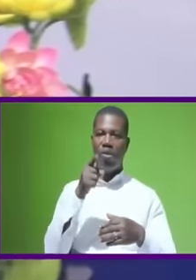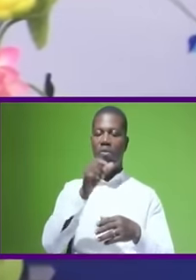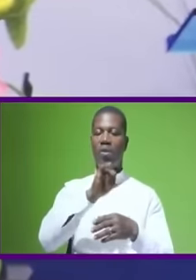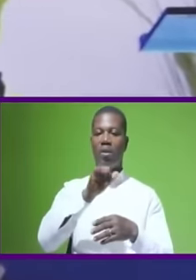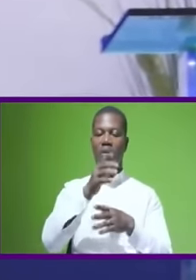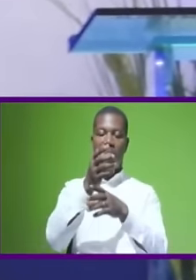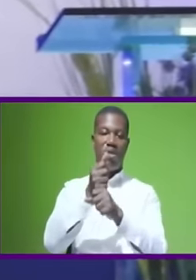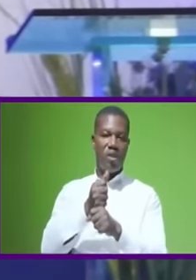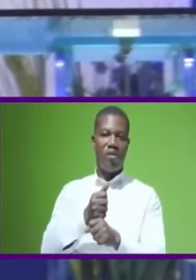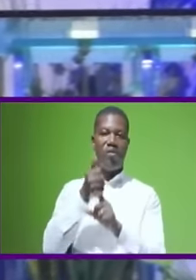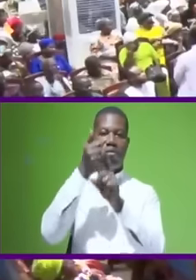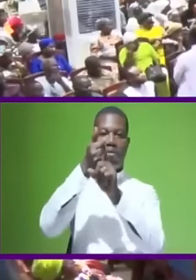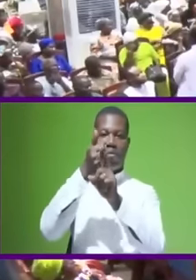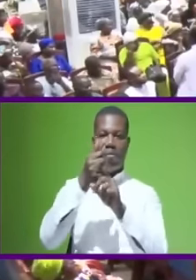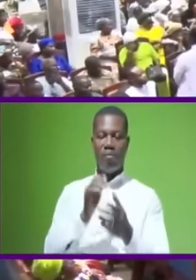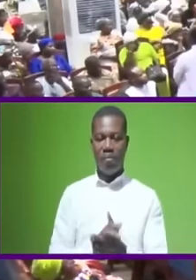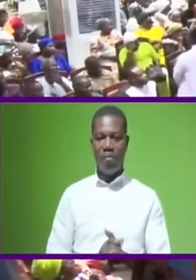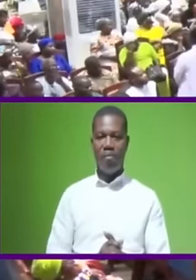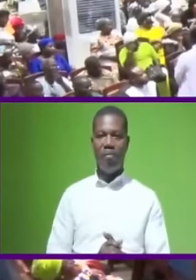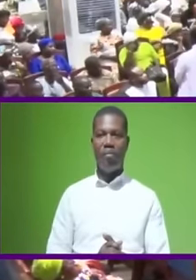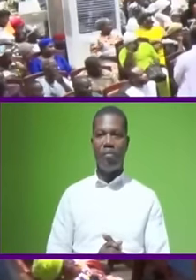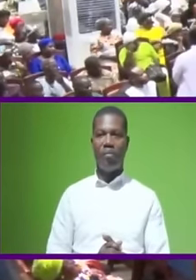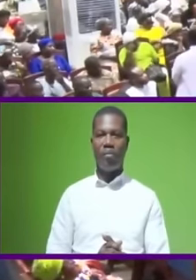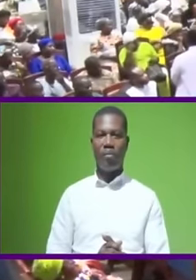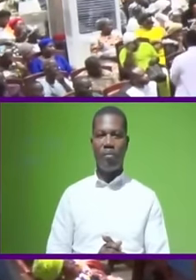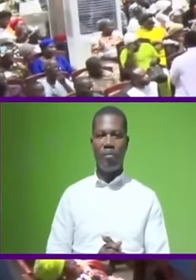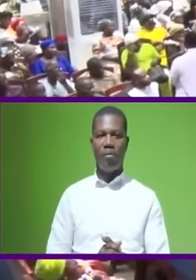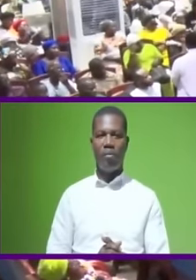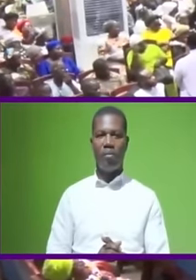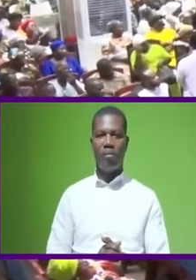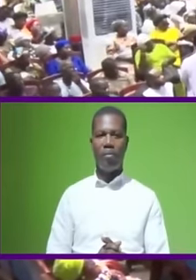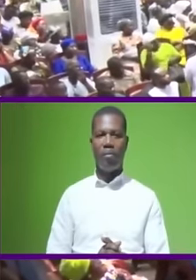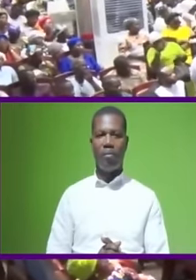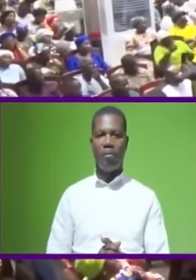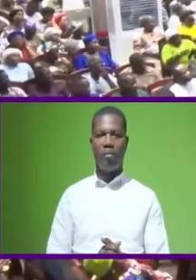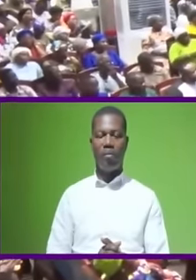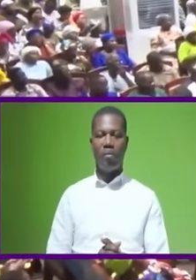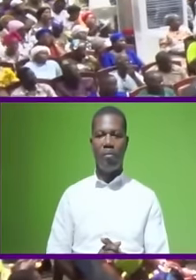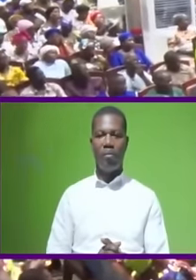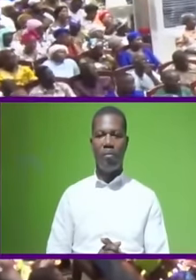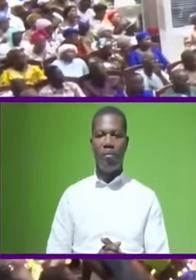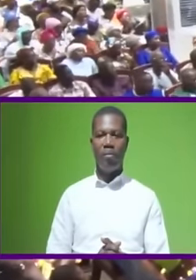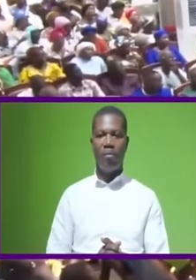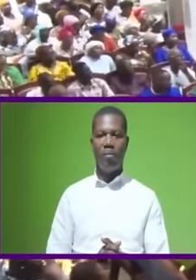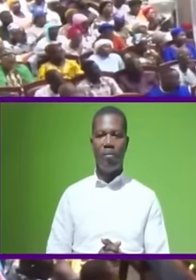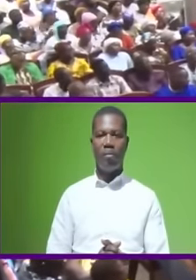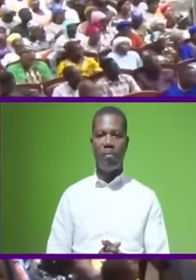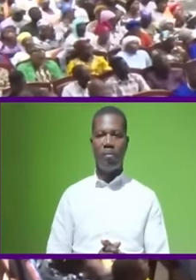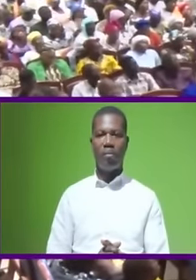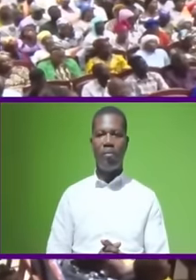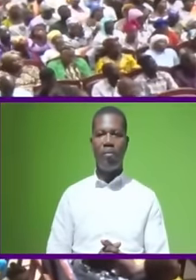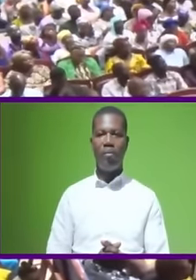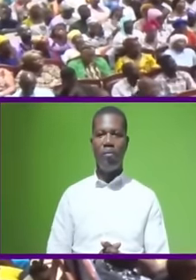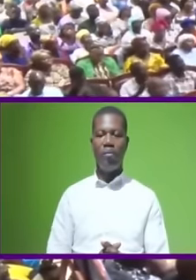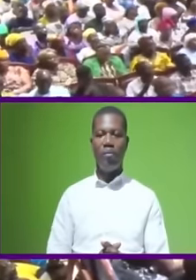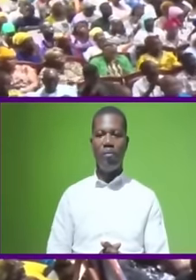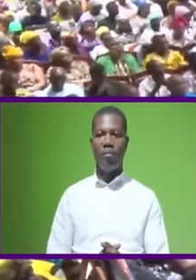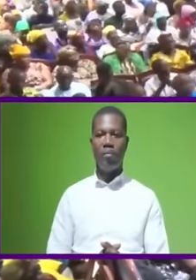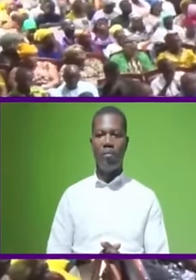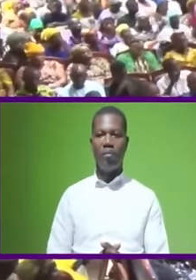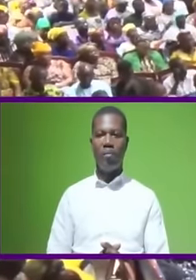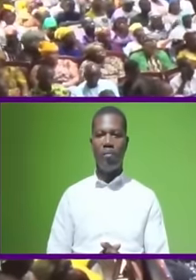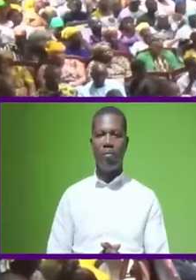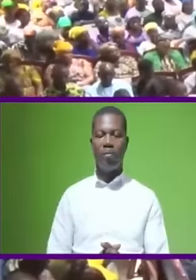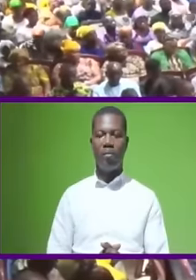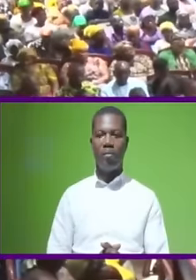That is why I've been the leader. I am telling you that I want you to learn of me, so that everything that